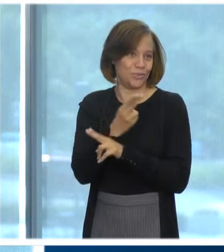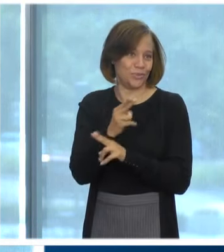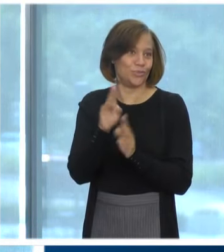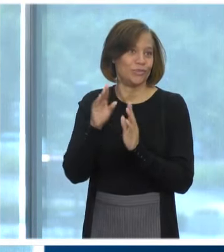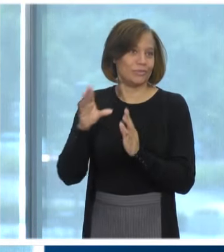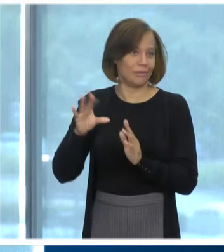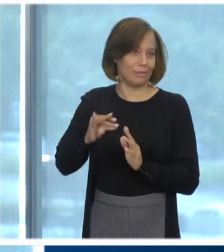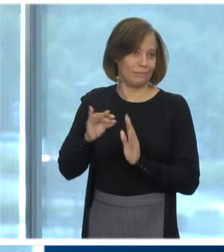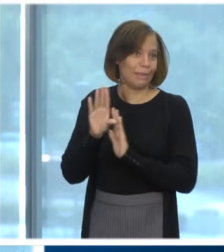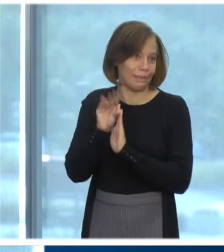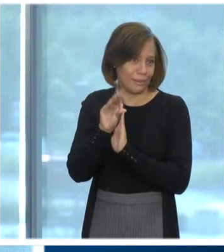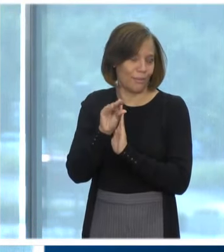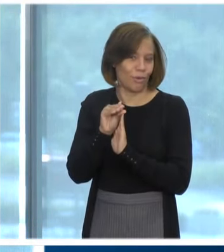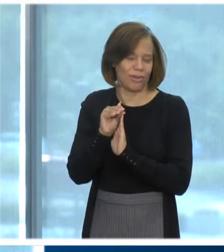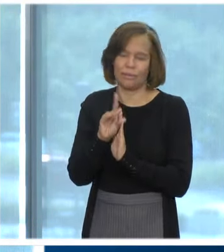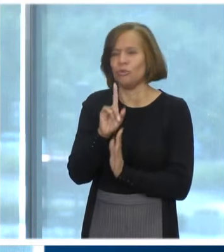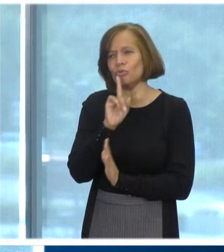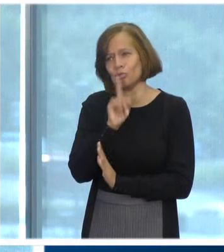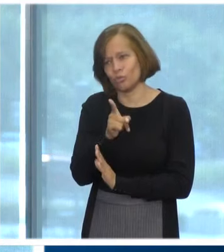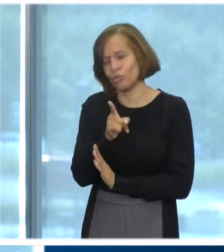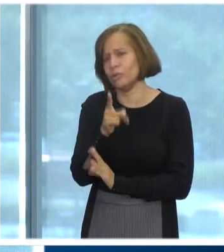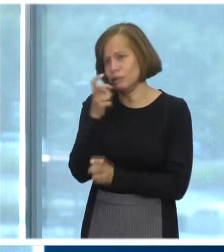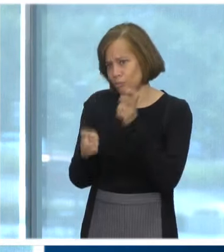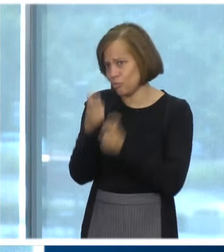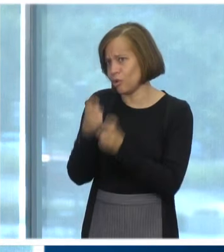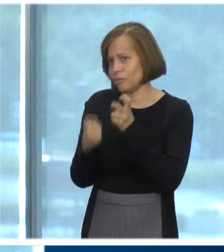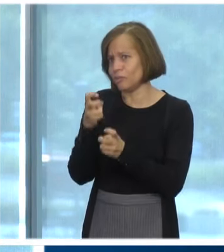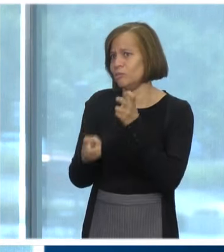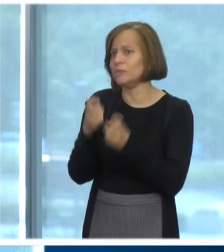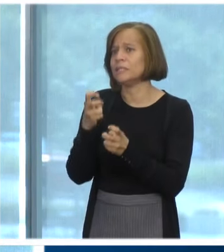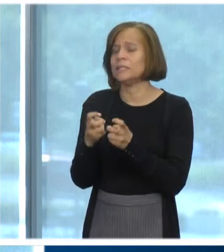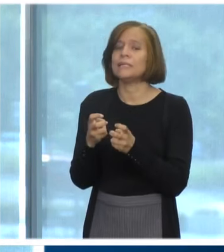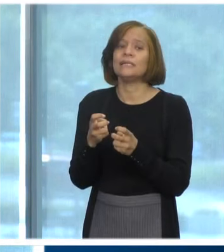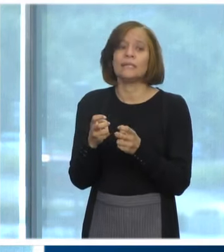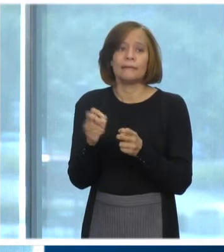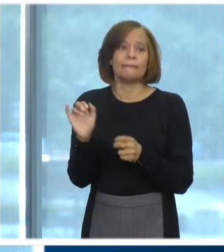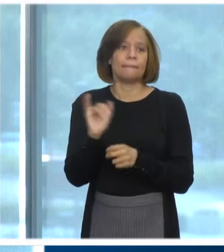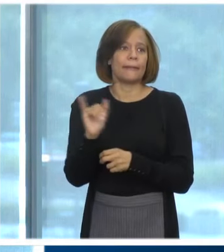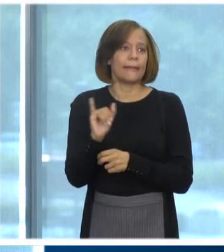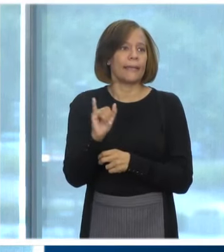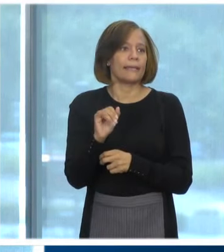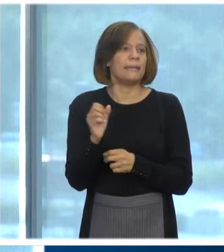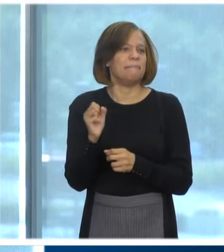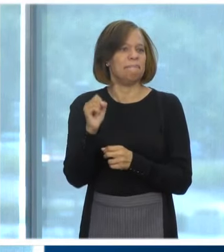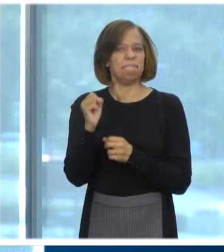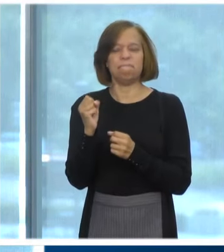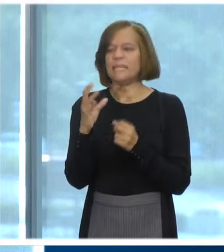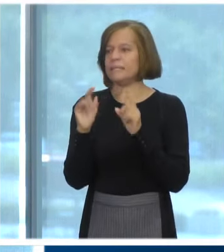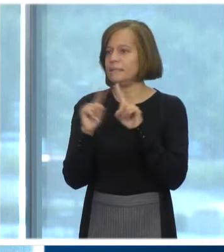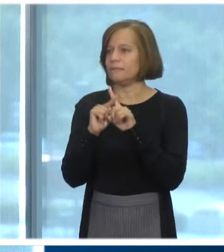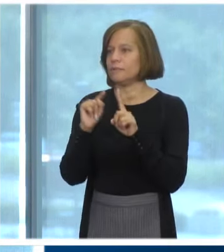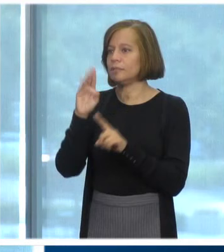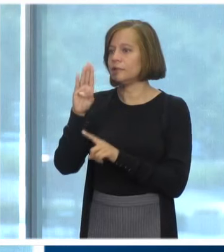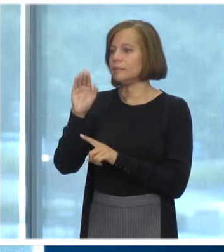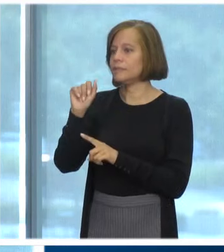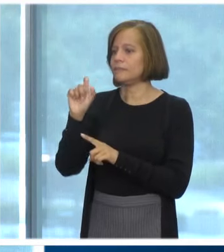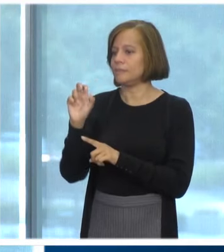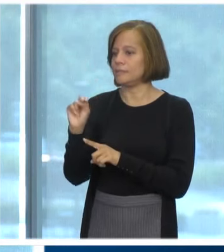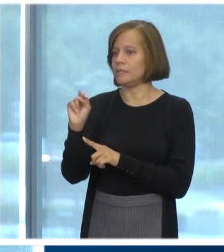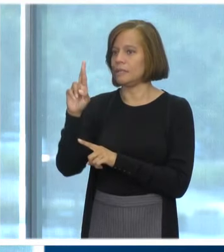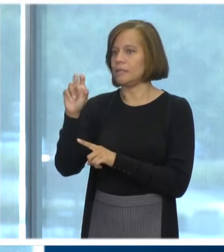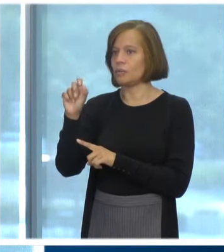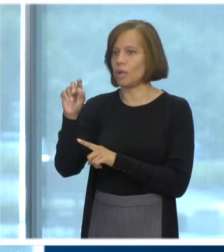obstacle to identifying the officers who used non-lethal munitions, like multiple baton rounds, which are also commonly referred to as